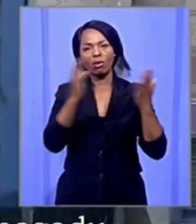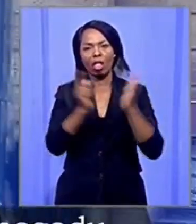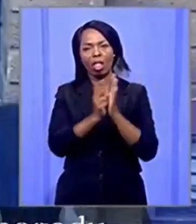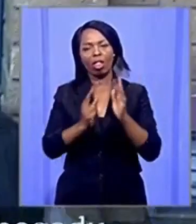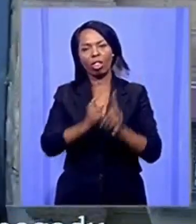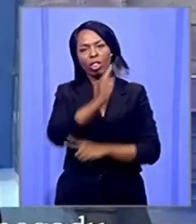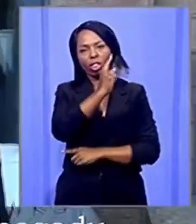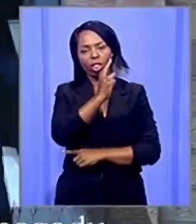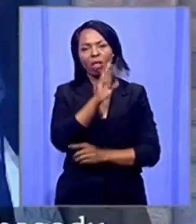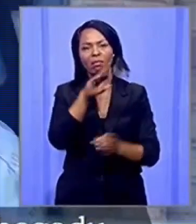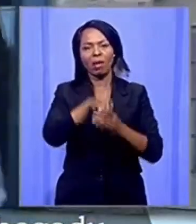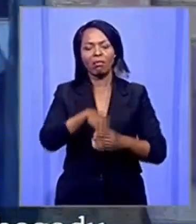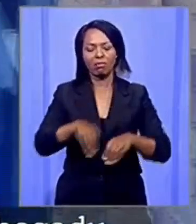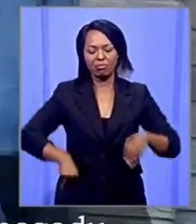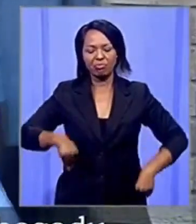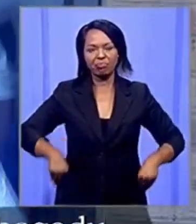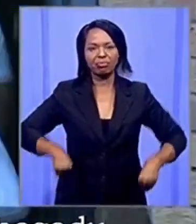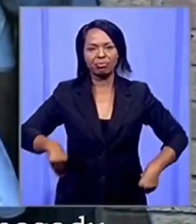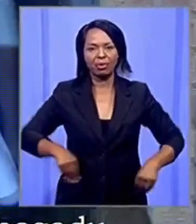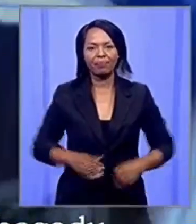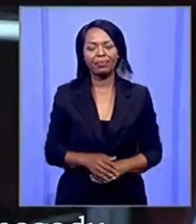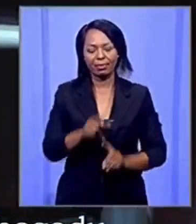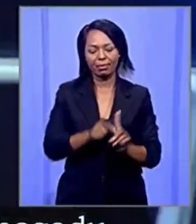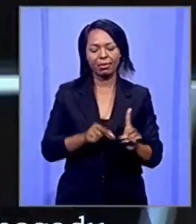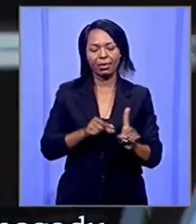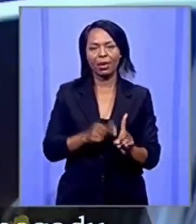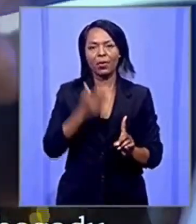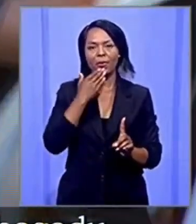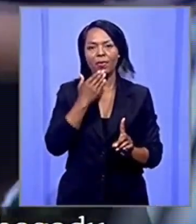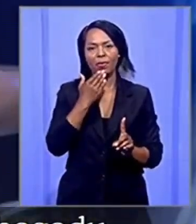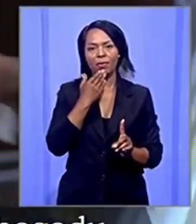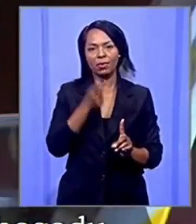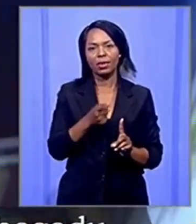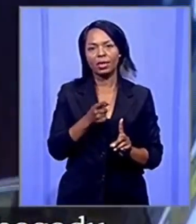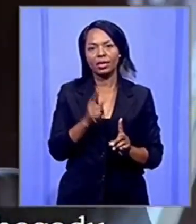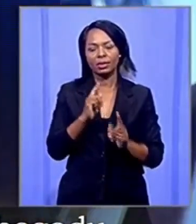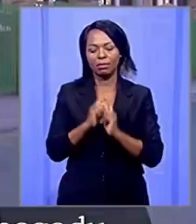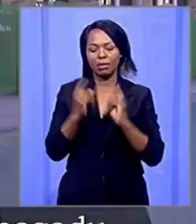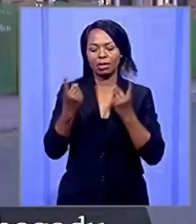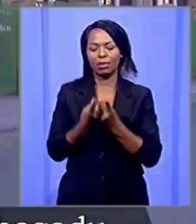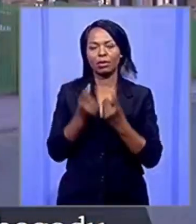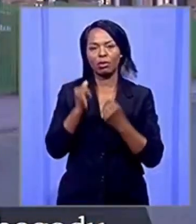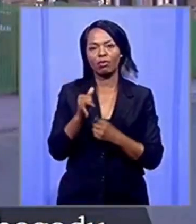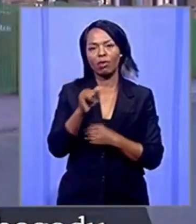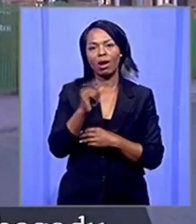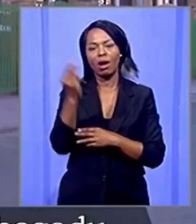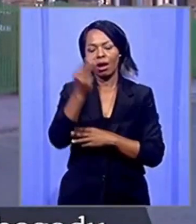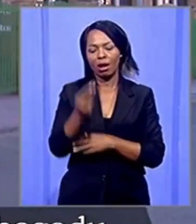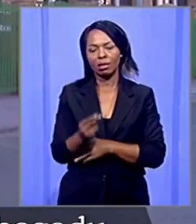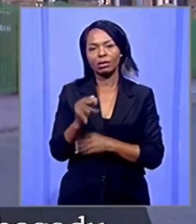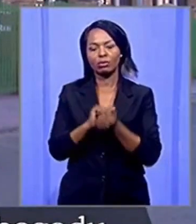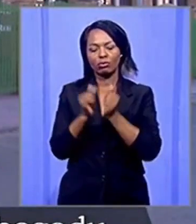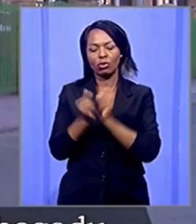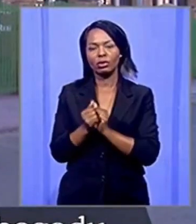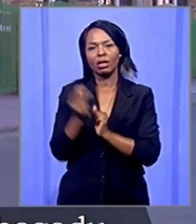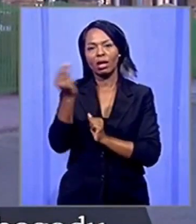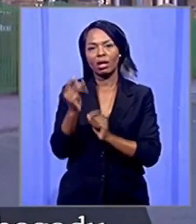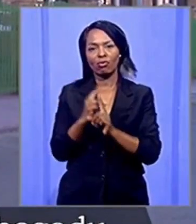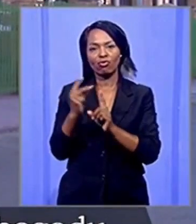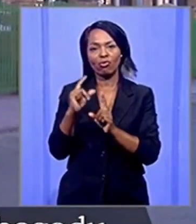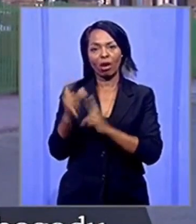o sa tswang go tshwarwa setšenjana ke mookamedi wa lefapha la Botaki le Setso Ruth Pam. Pam o solofetse go ikarabela kwa